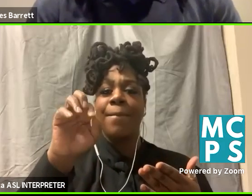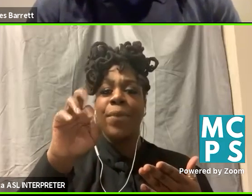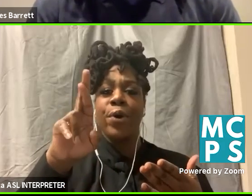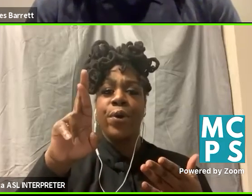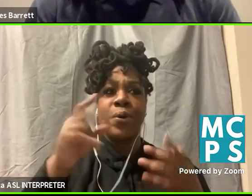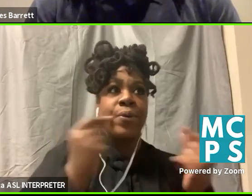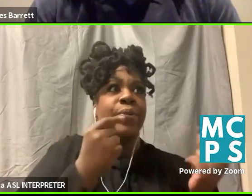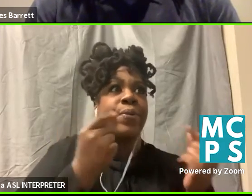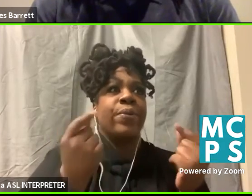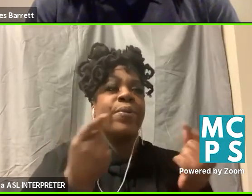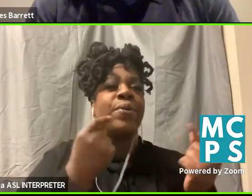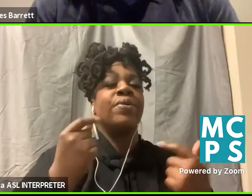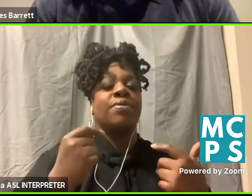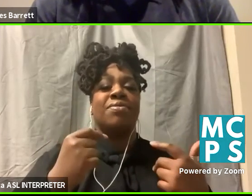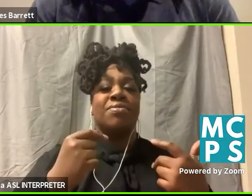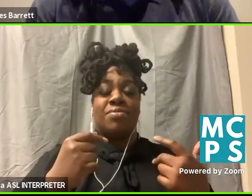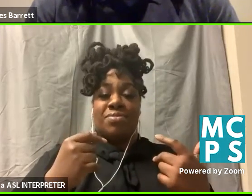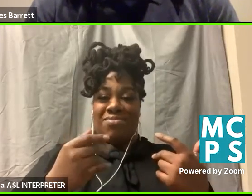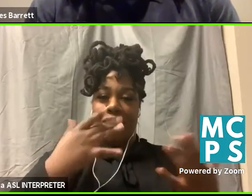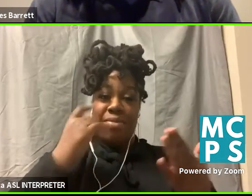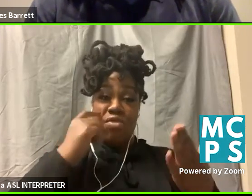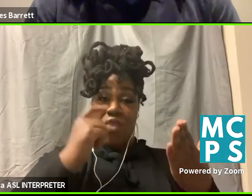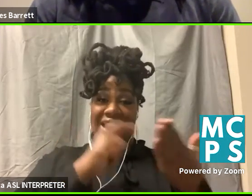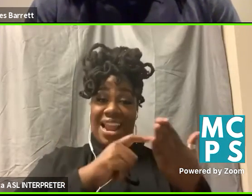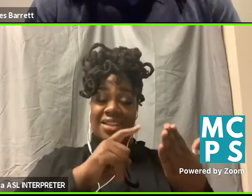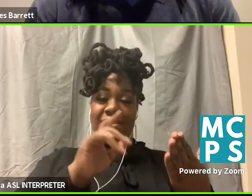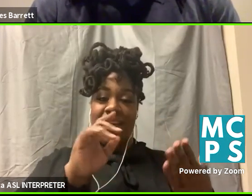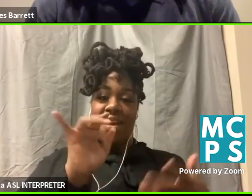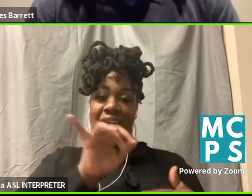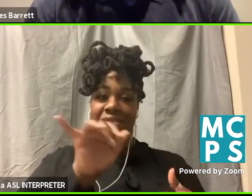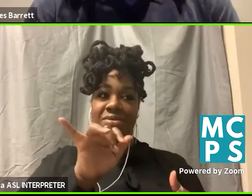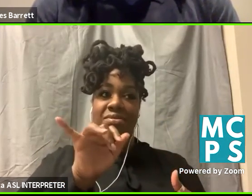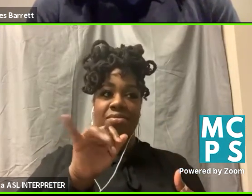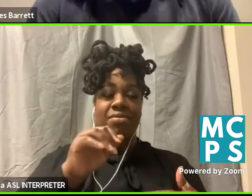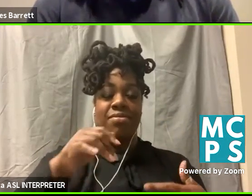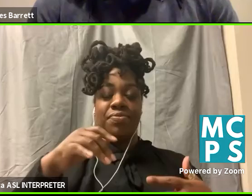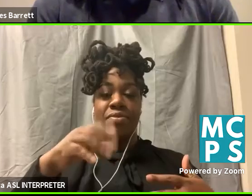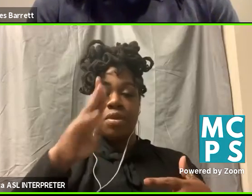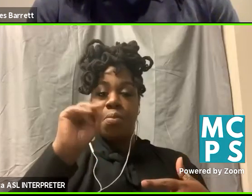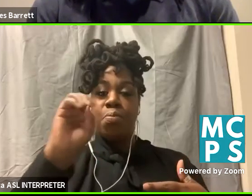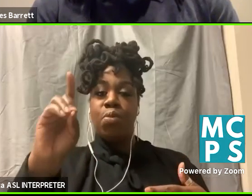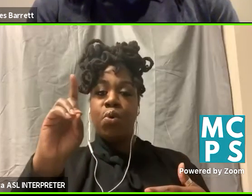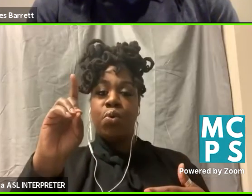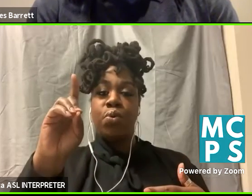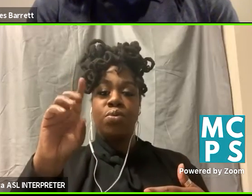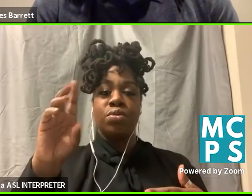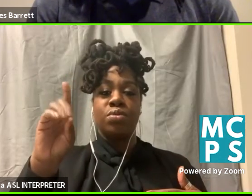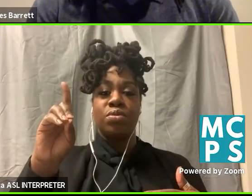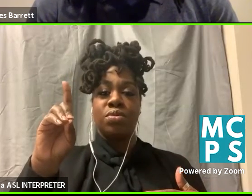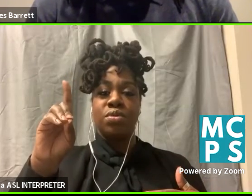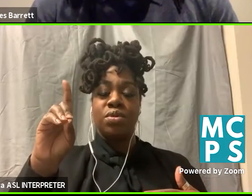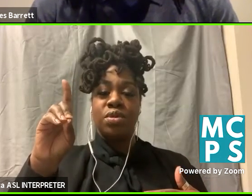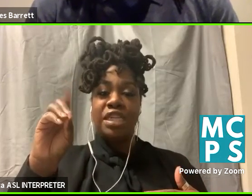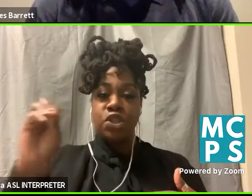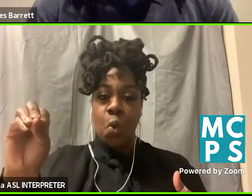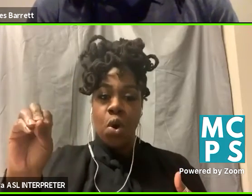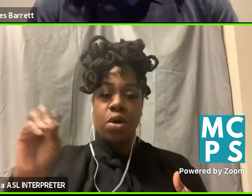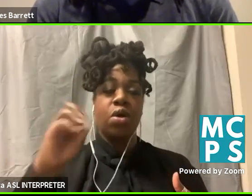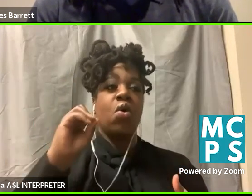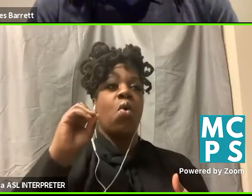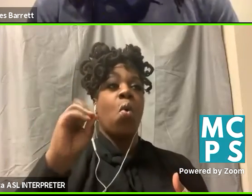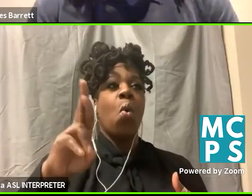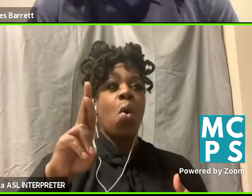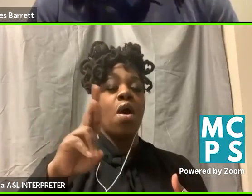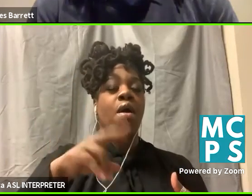of underlying depression in a mood dysregulation, mood disorder. So I think that's certainly important, but I want to echo what Daniel